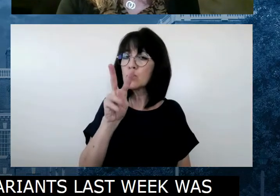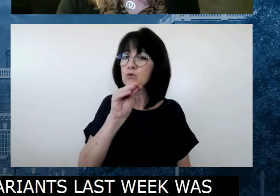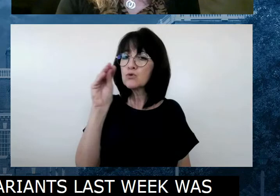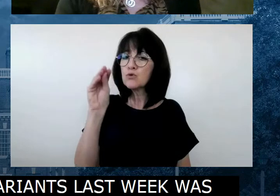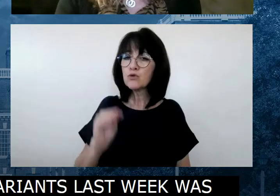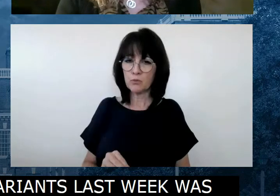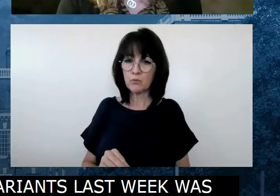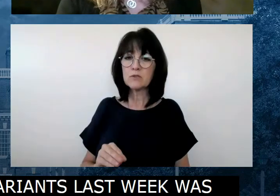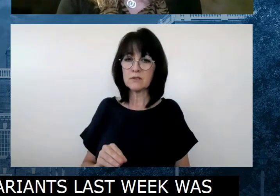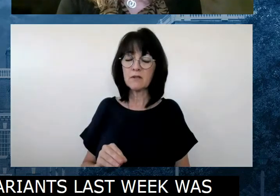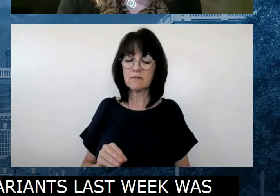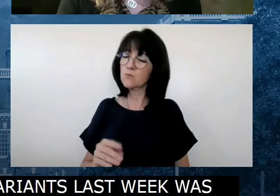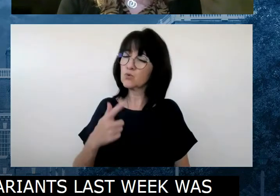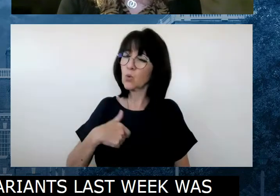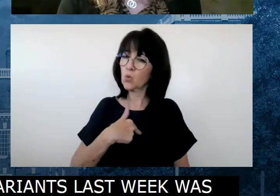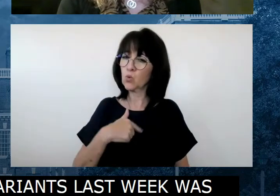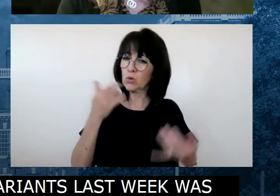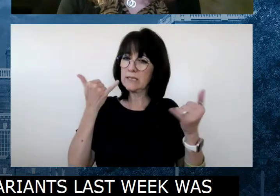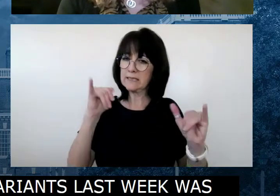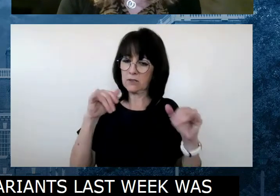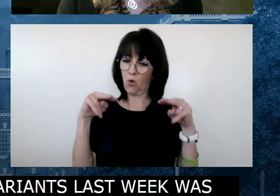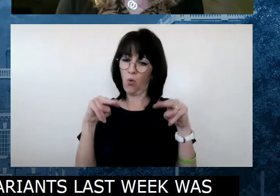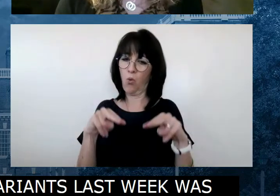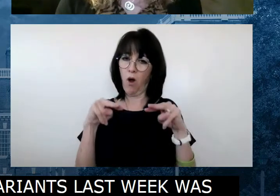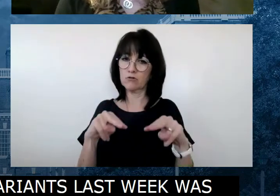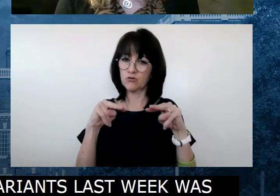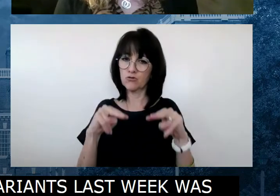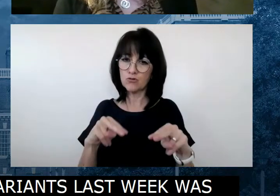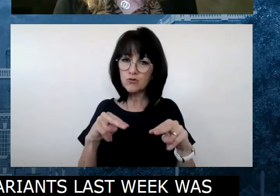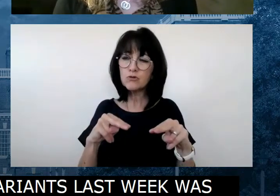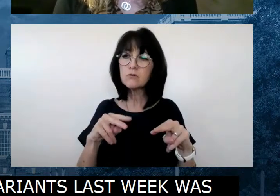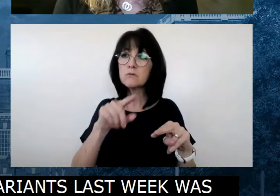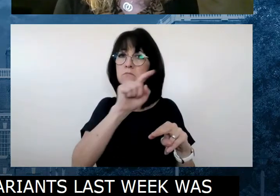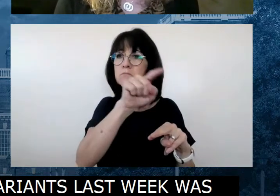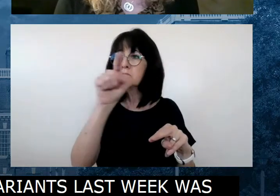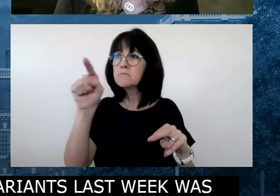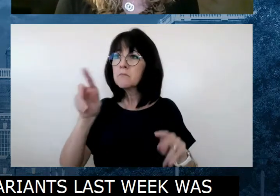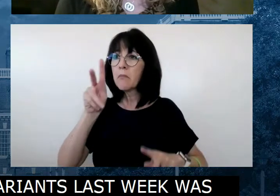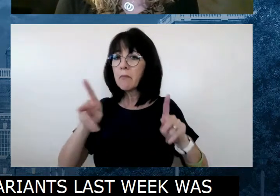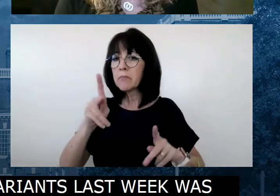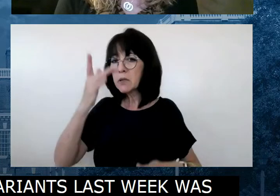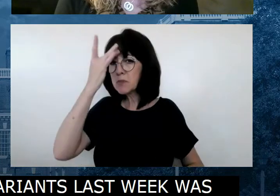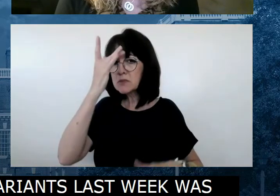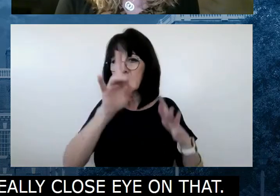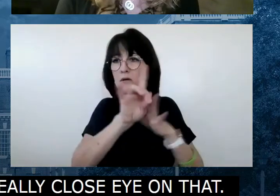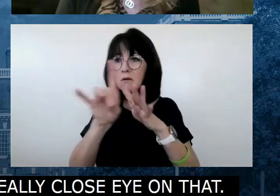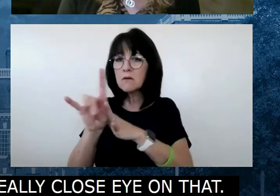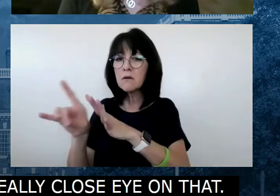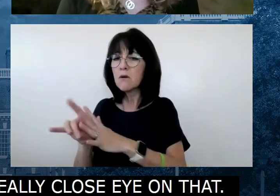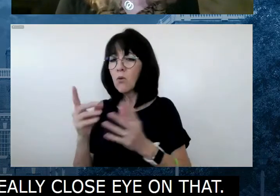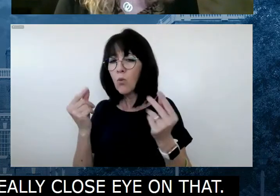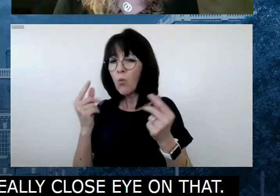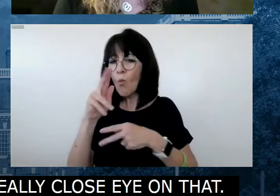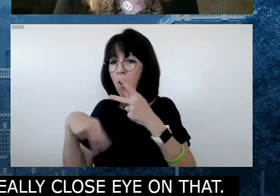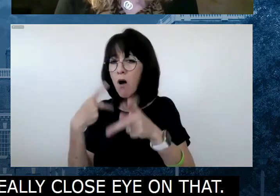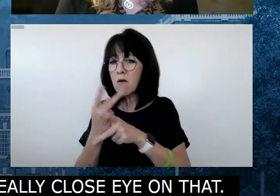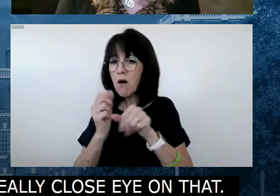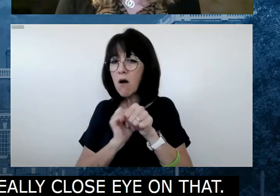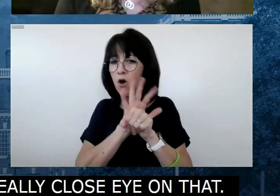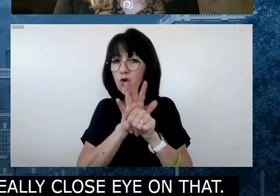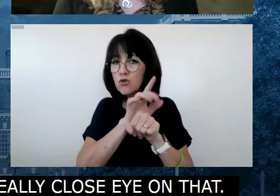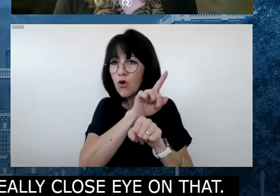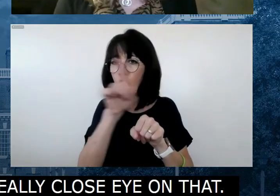eye on that. The great news is that of the variants that we are seeing, the